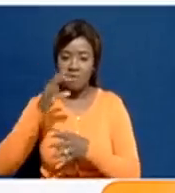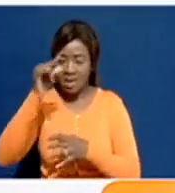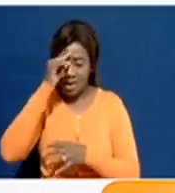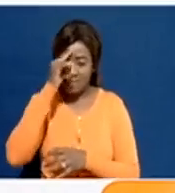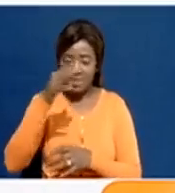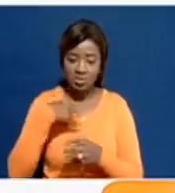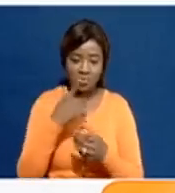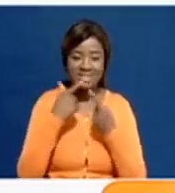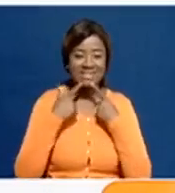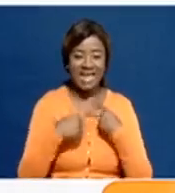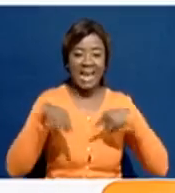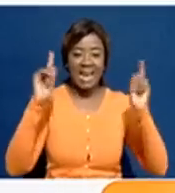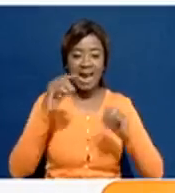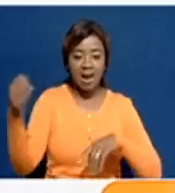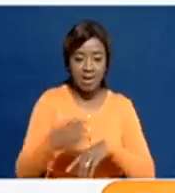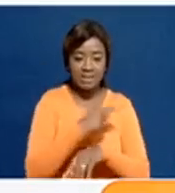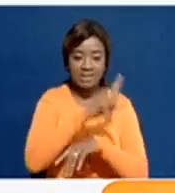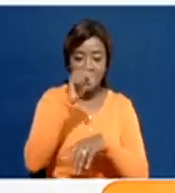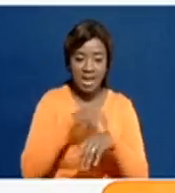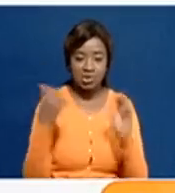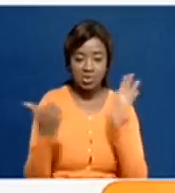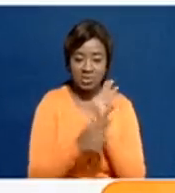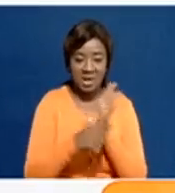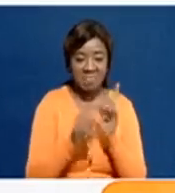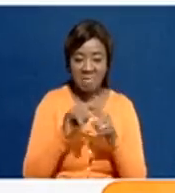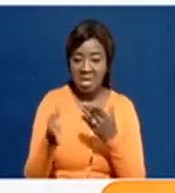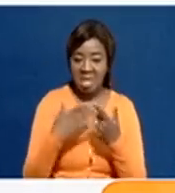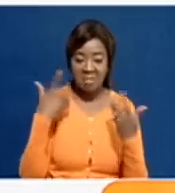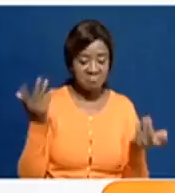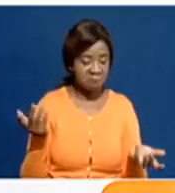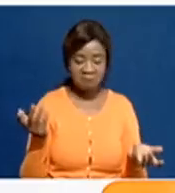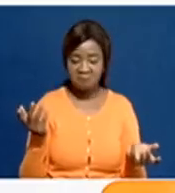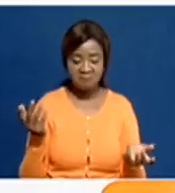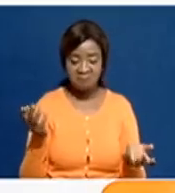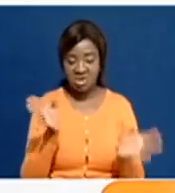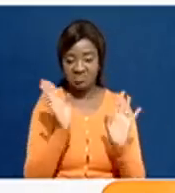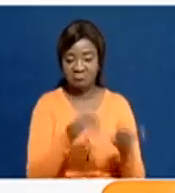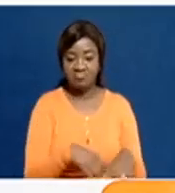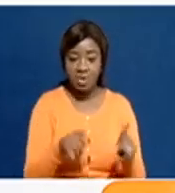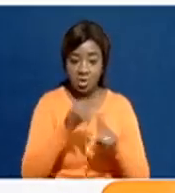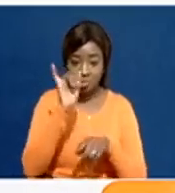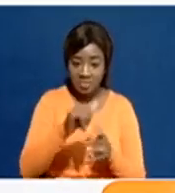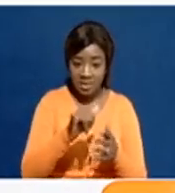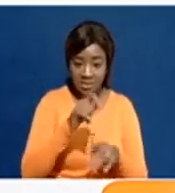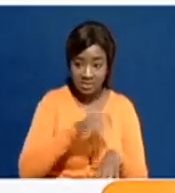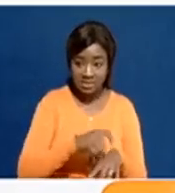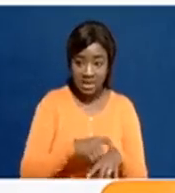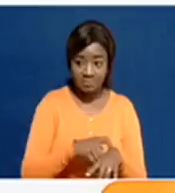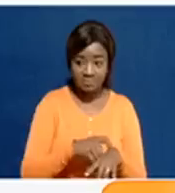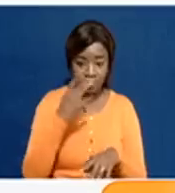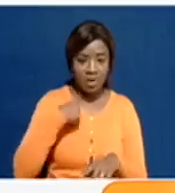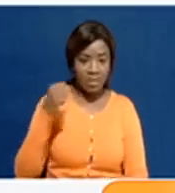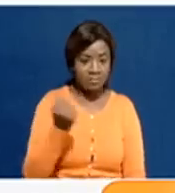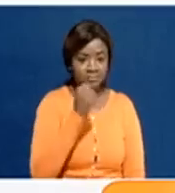We didn't get very far, mm-hmm, unfortunately. We got a lot of service. And may I also mention, that's the time when I first met, because I was going